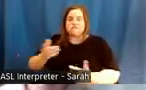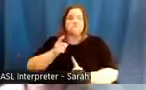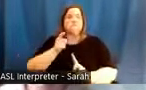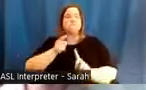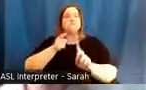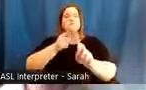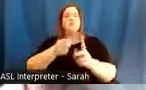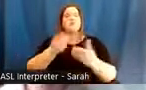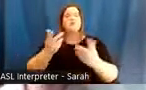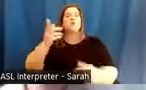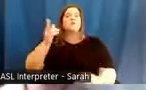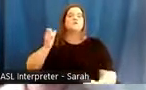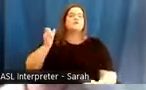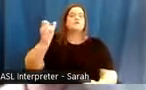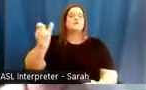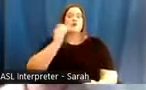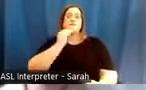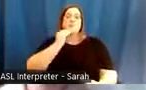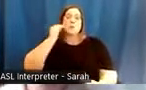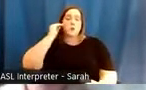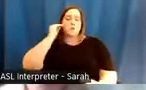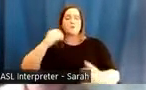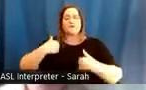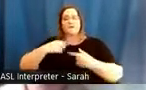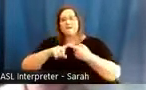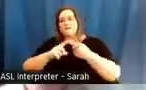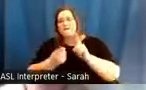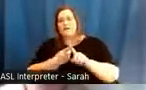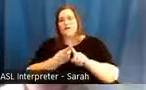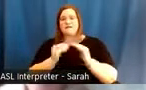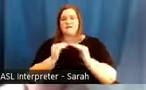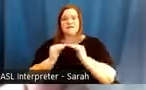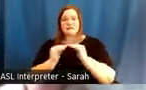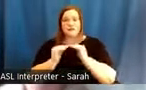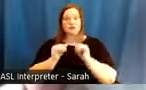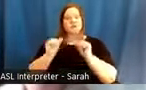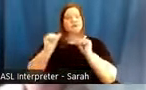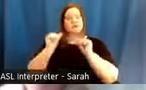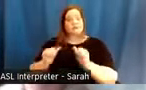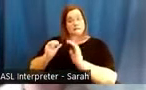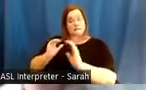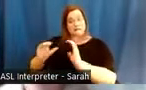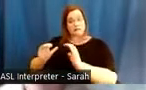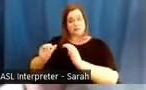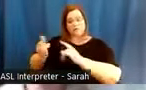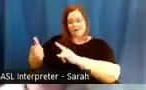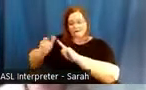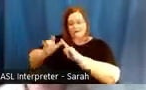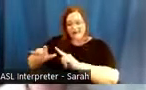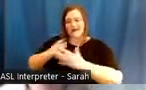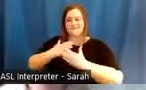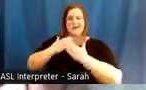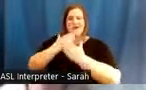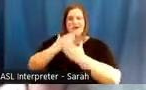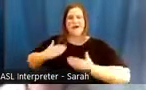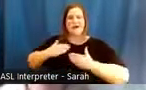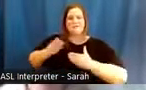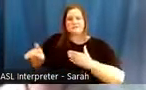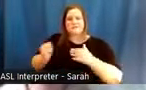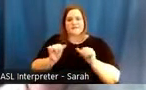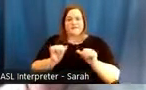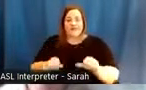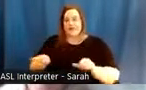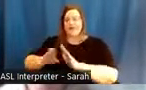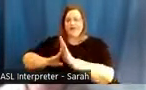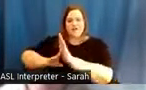forever home for Ari with friends and peers who can communicate, love, and appreciate him, where he can thrive